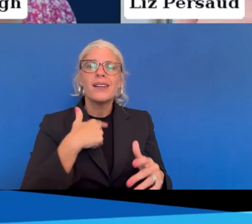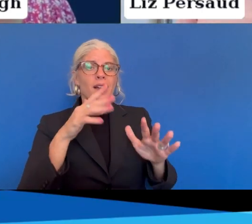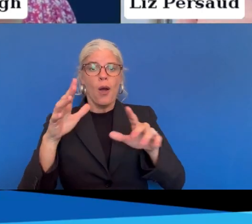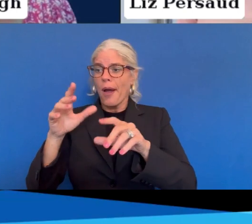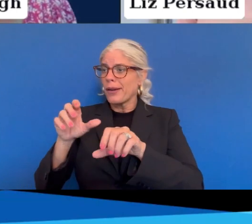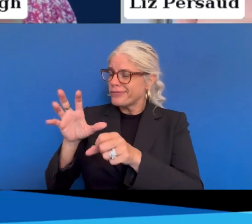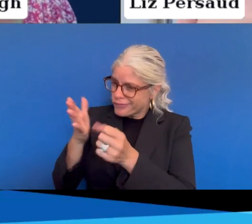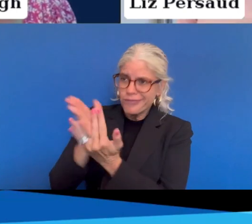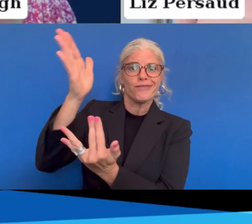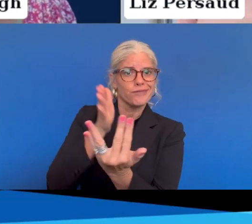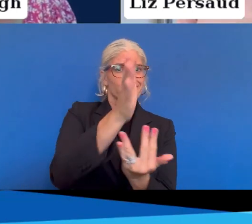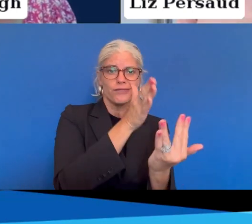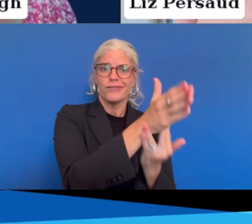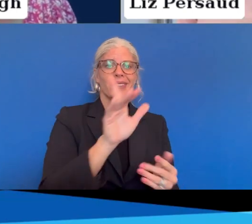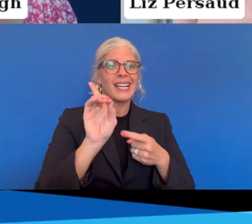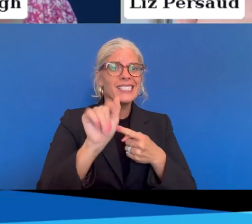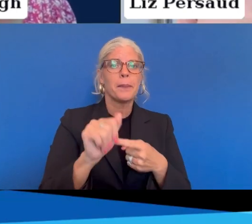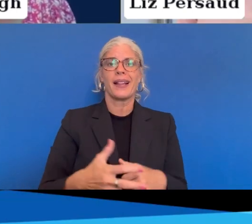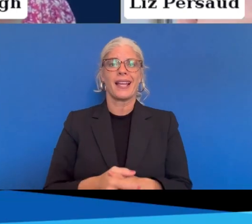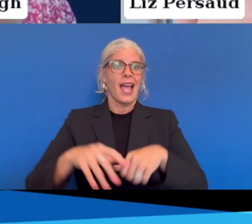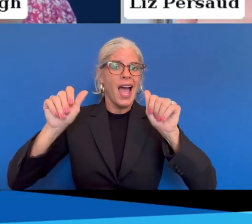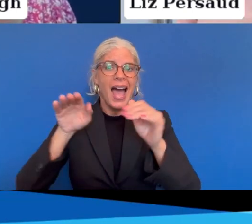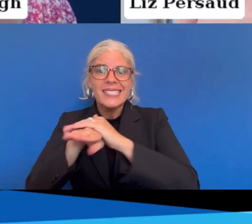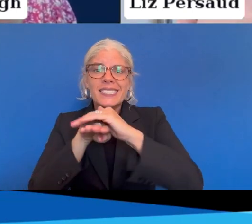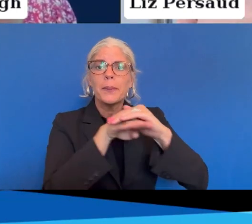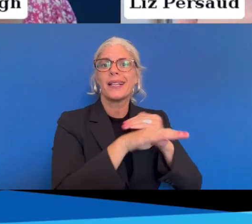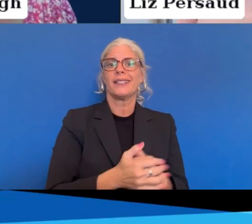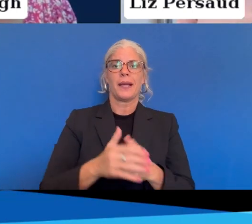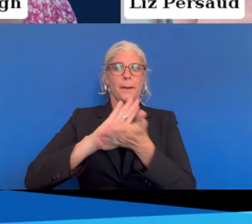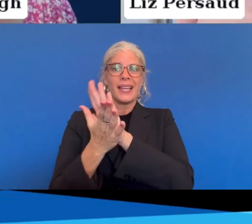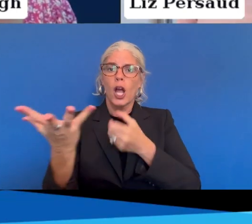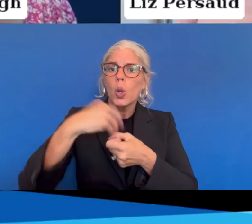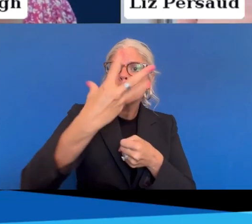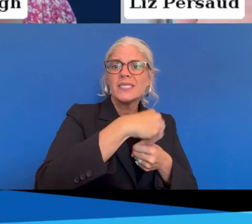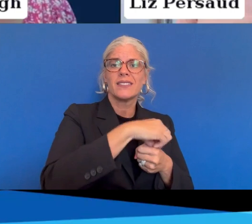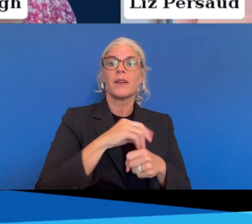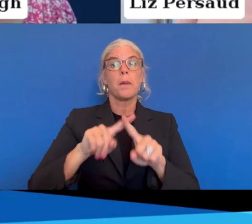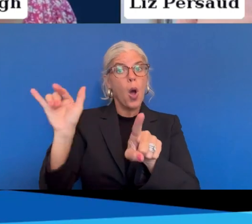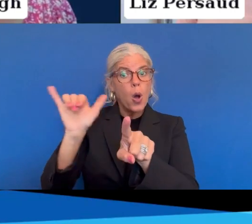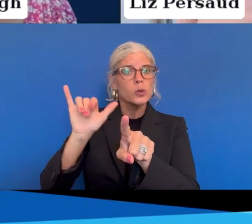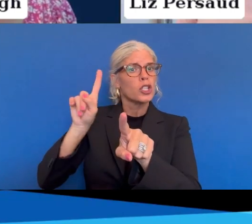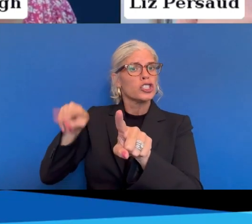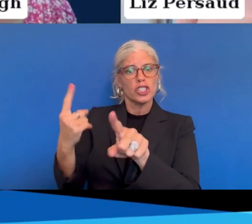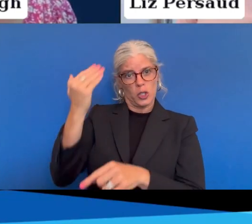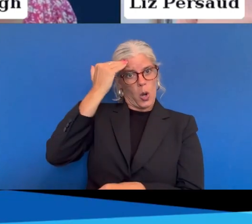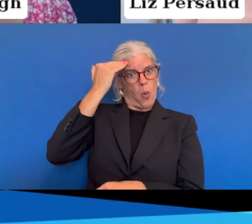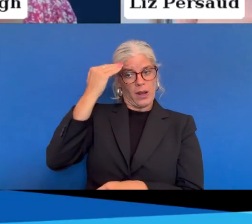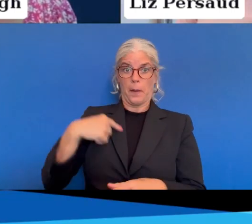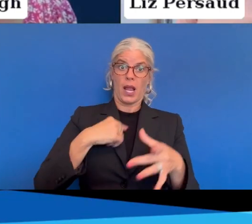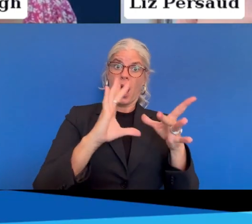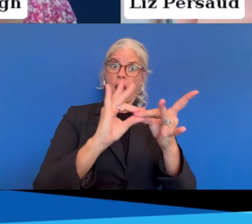just spreading the word about disability and accessibility and just being inclusive. But also just knowing that